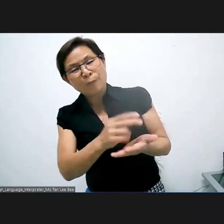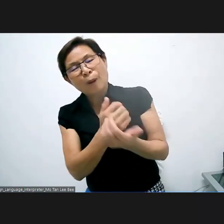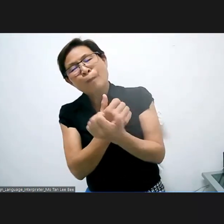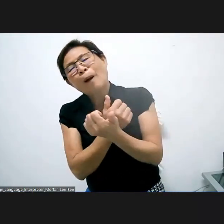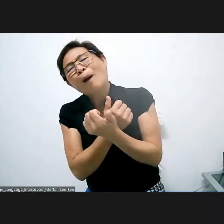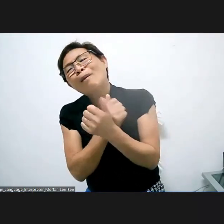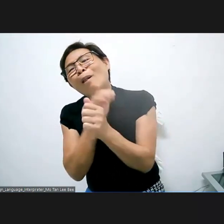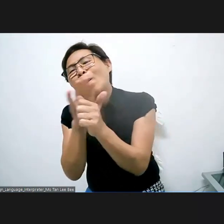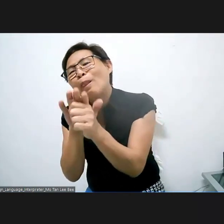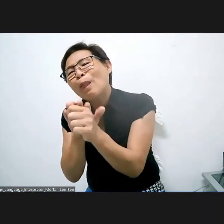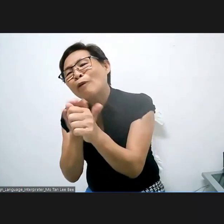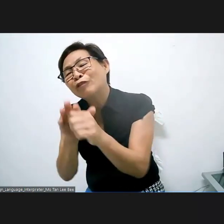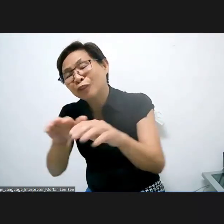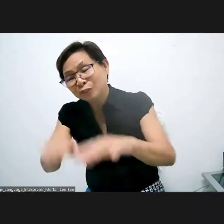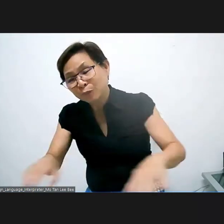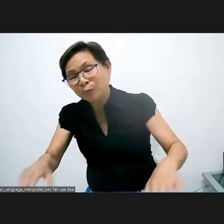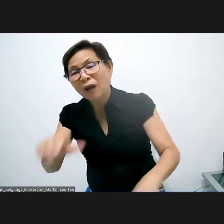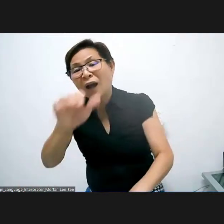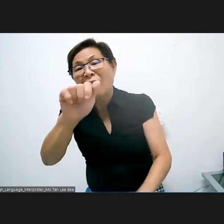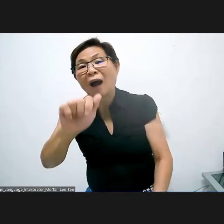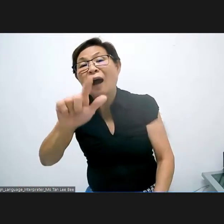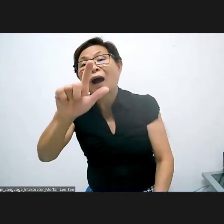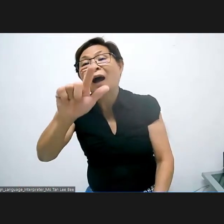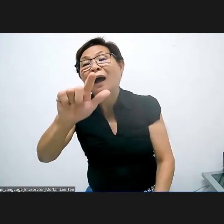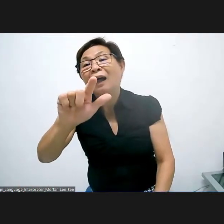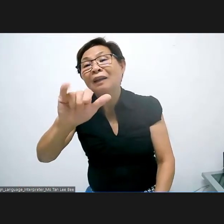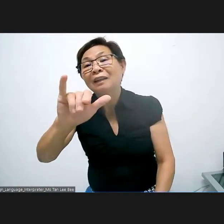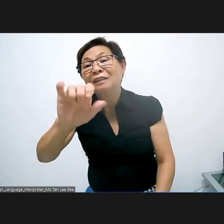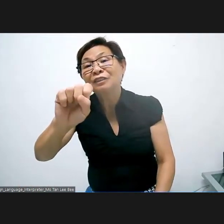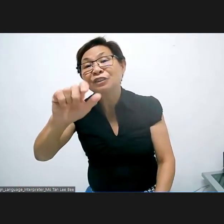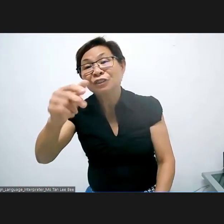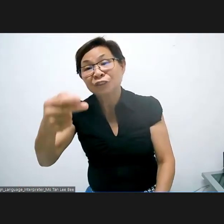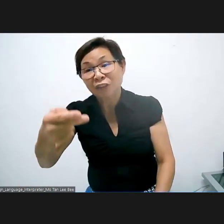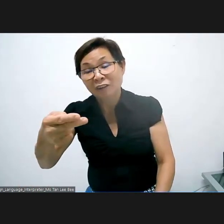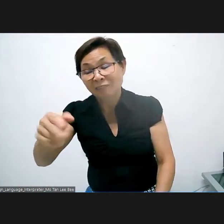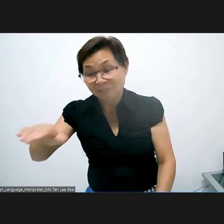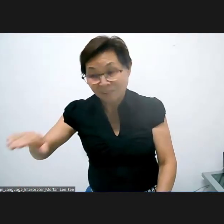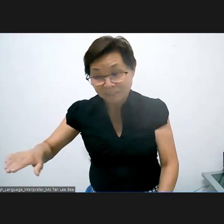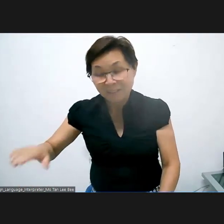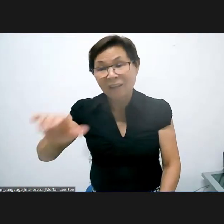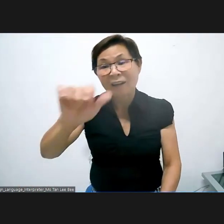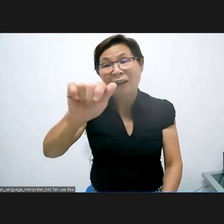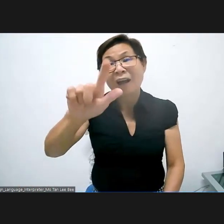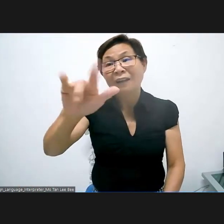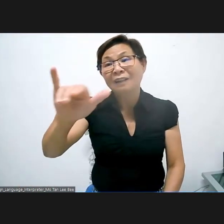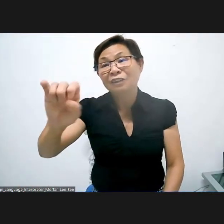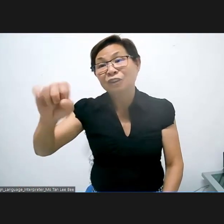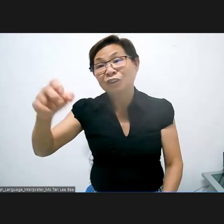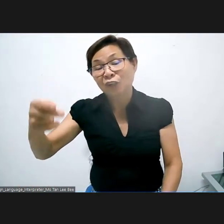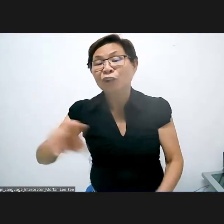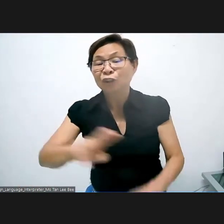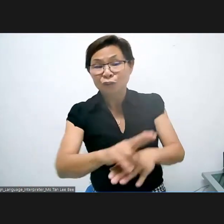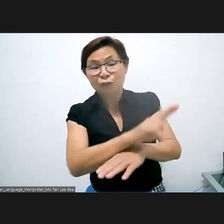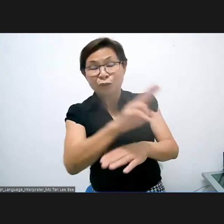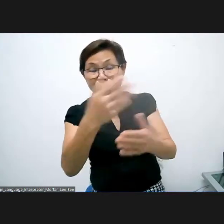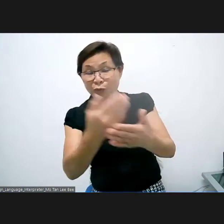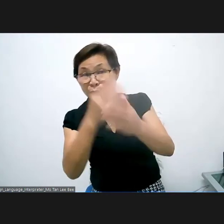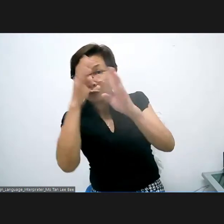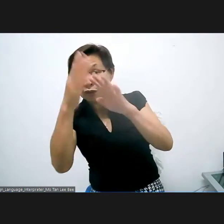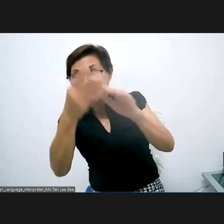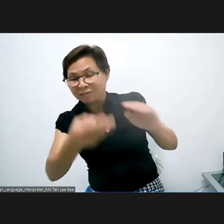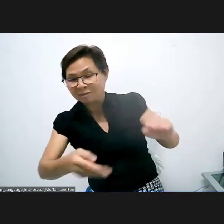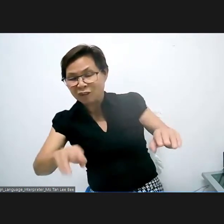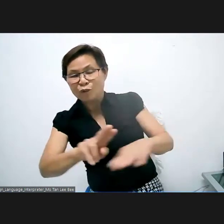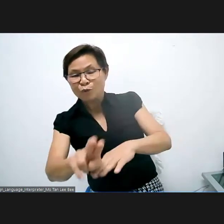student Alisha in the video, Adik Alisha, using this product, this innovation product, they